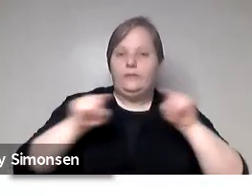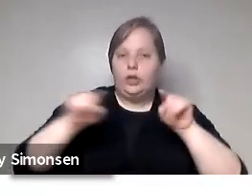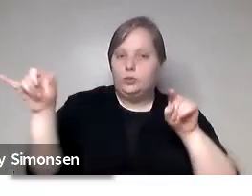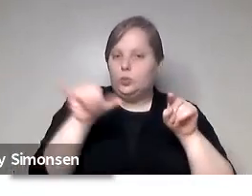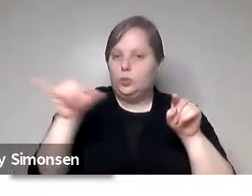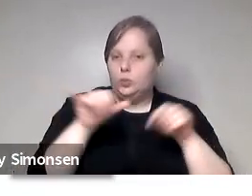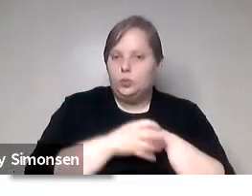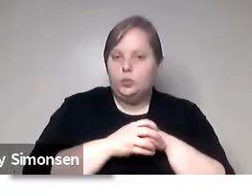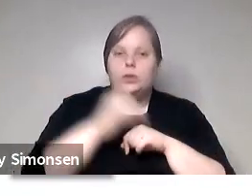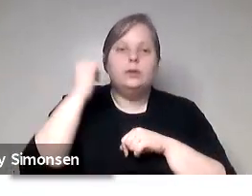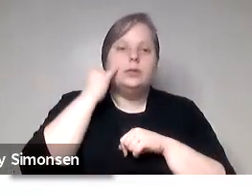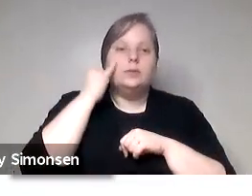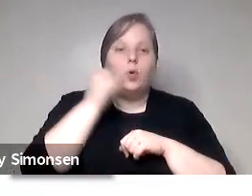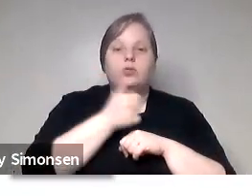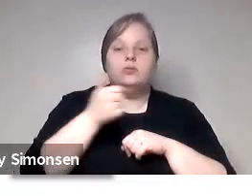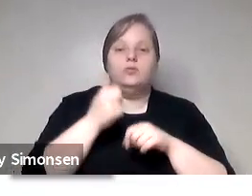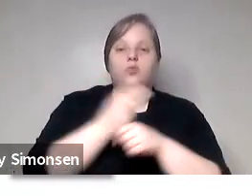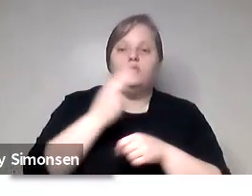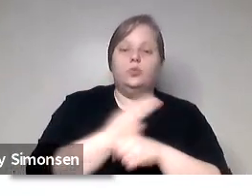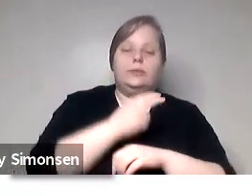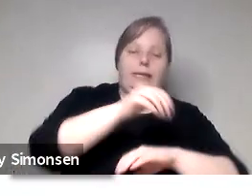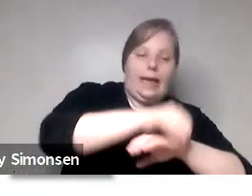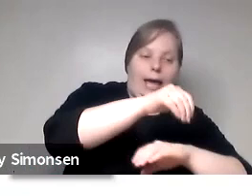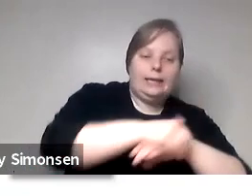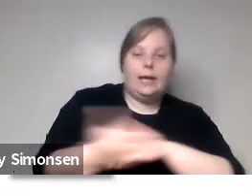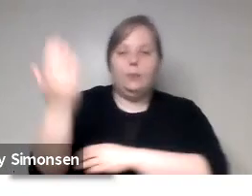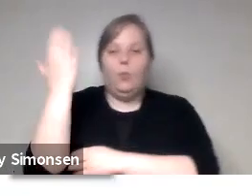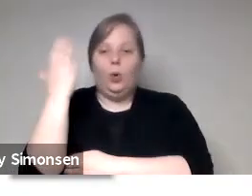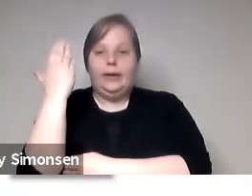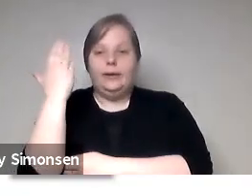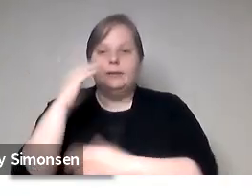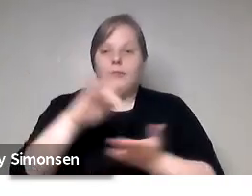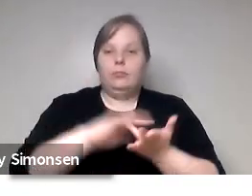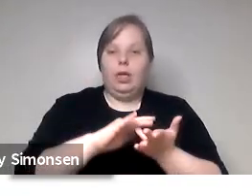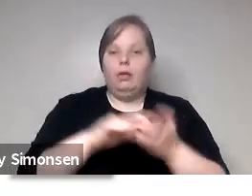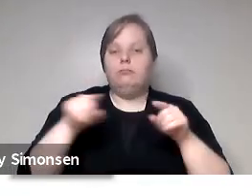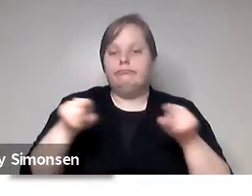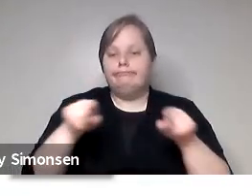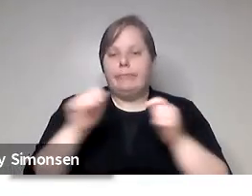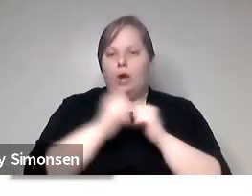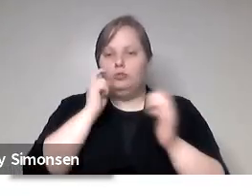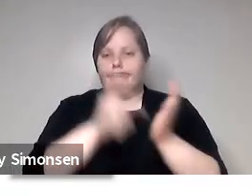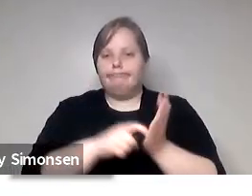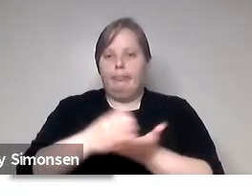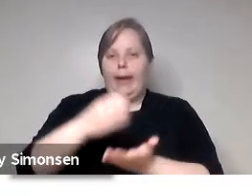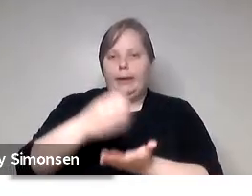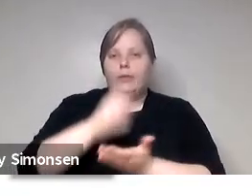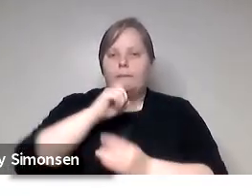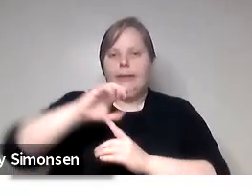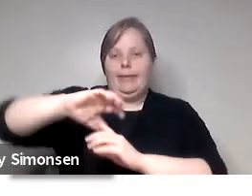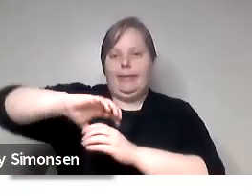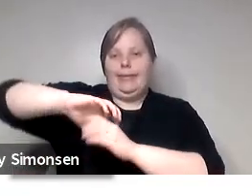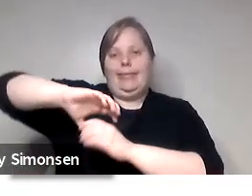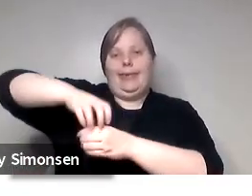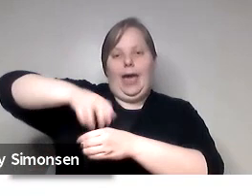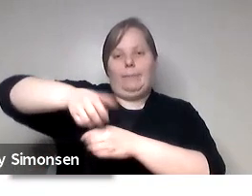only using a night and a morning pill, the identification of just a simple cap